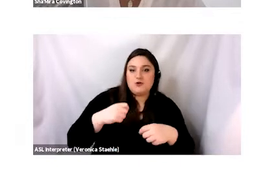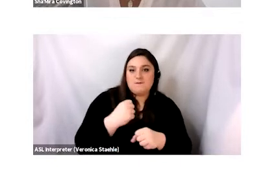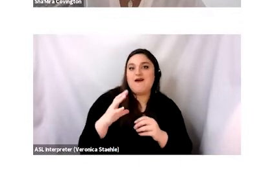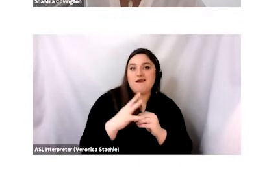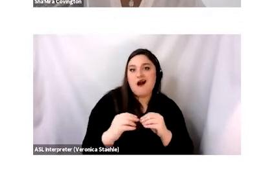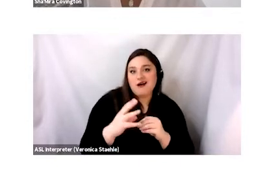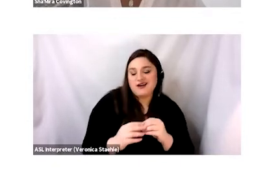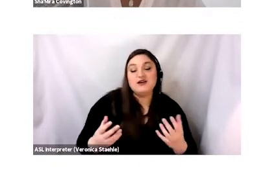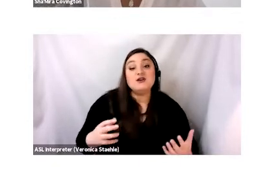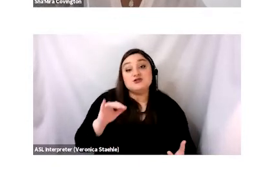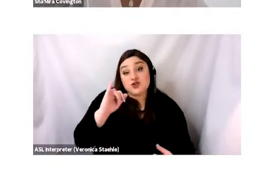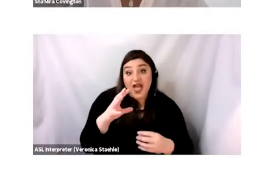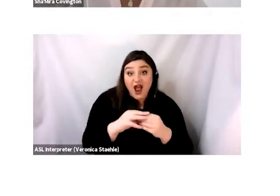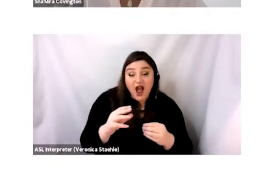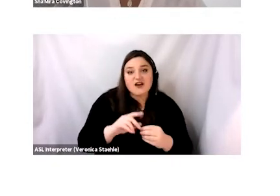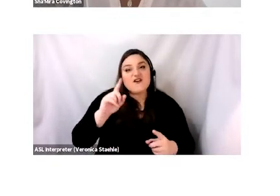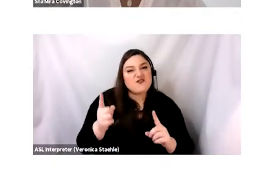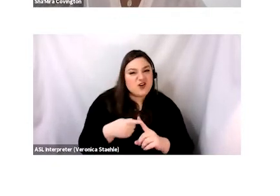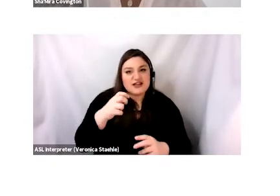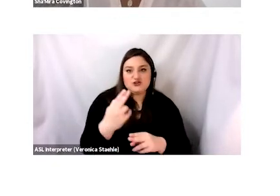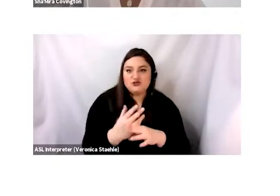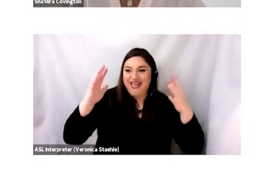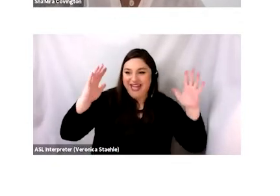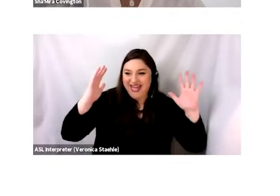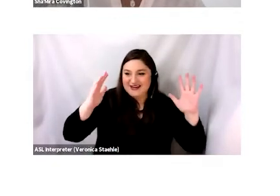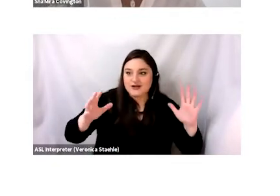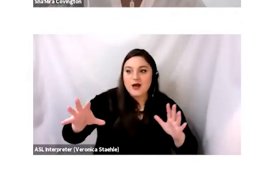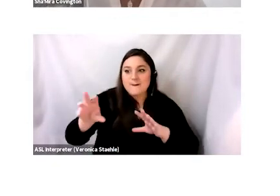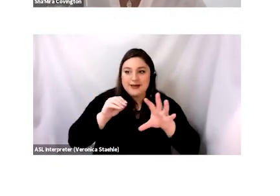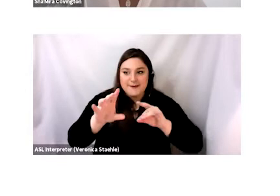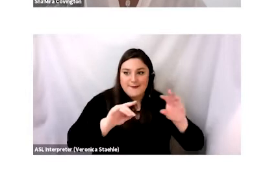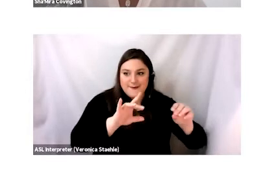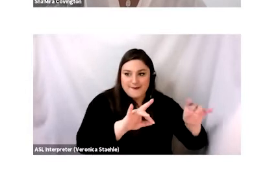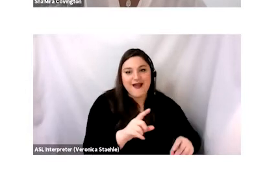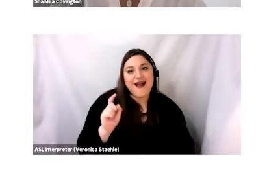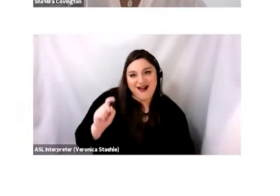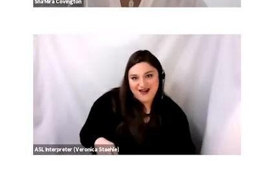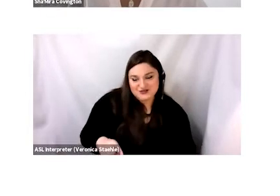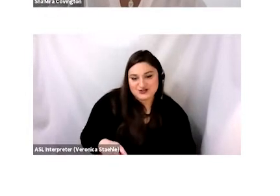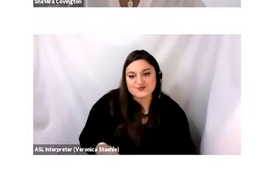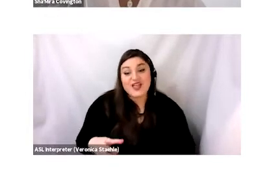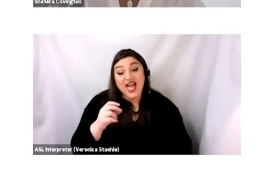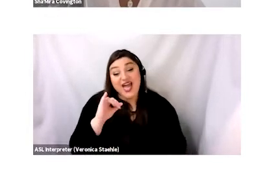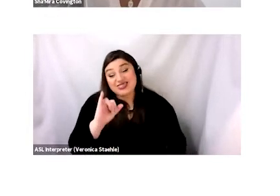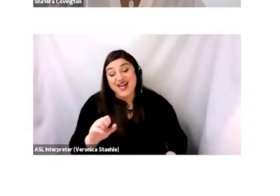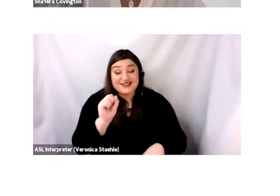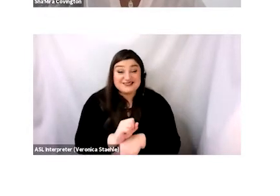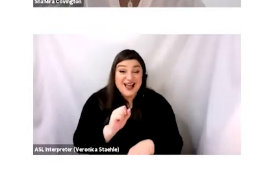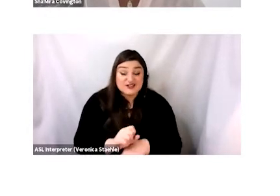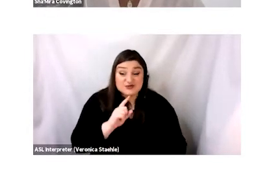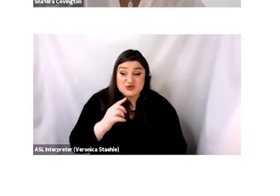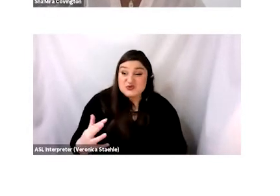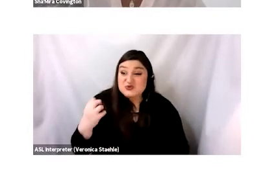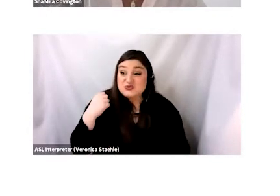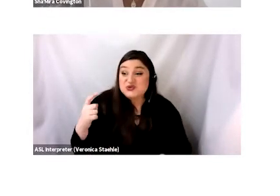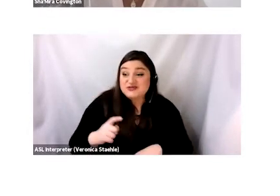plant had to be picked by hand because no other gathering method had yet been invented. And it was a tedious task to, of course, walk